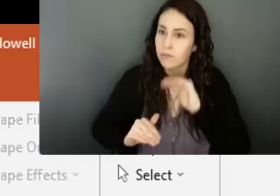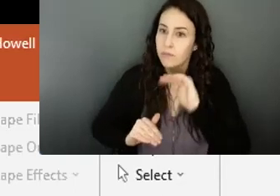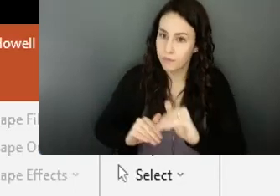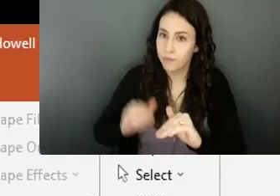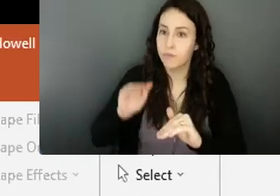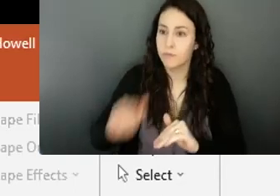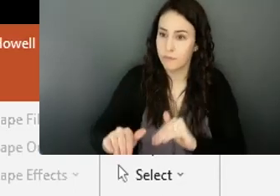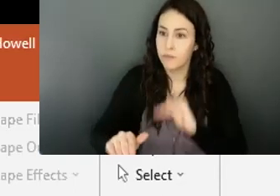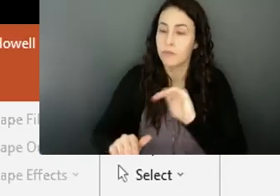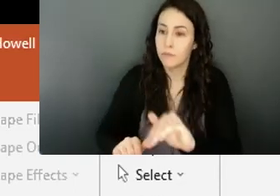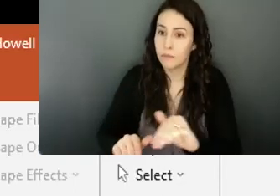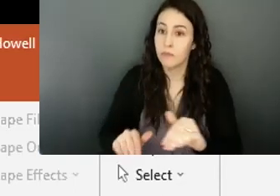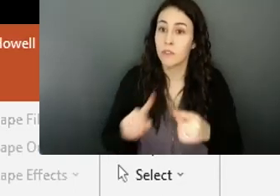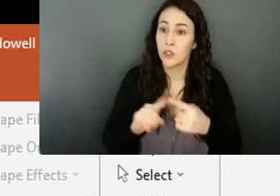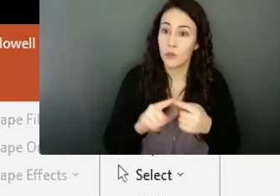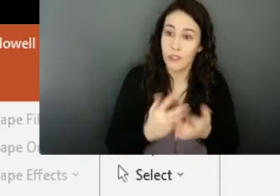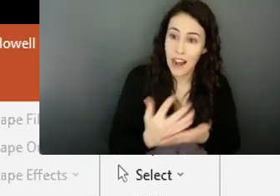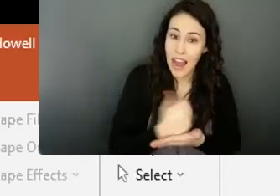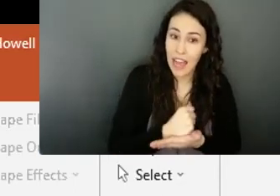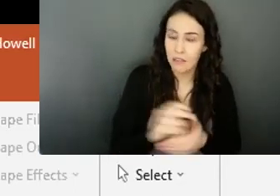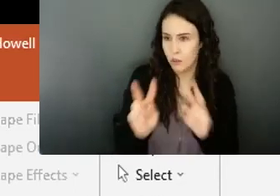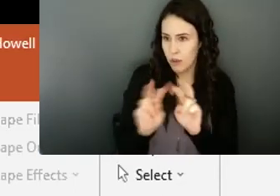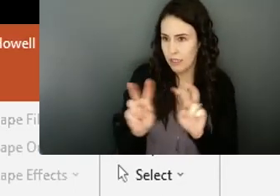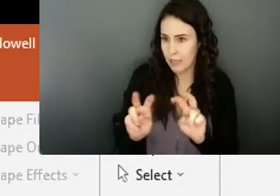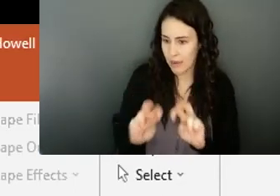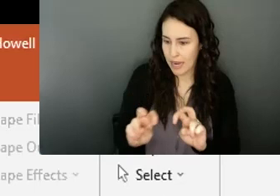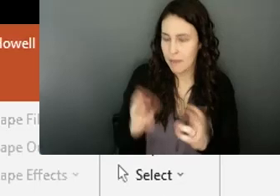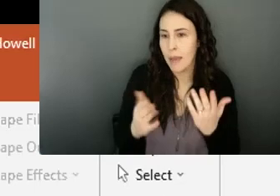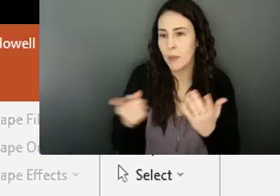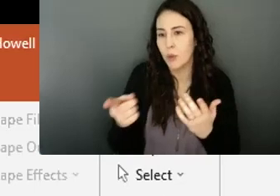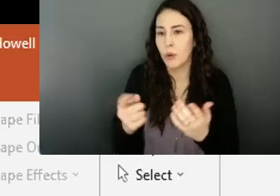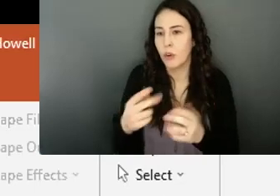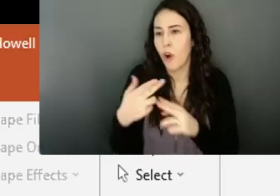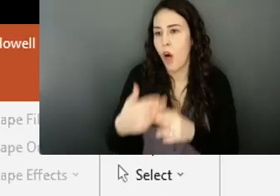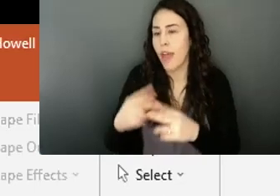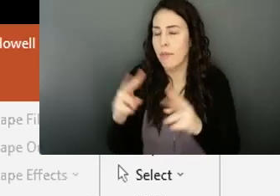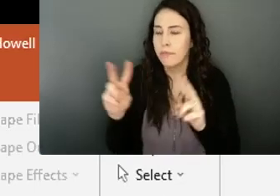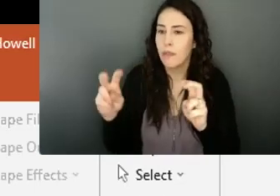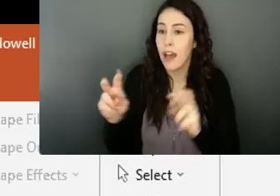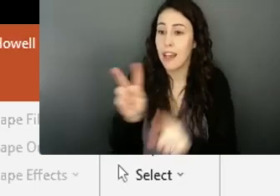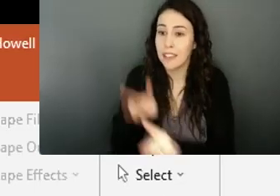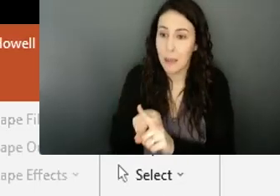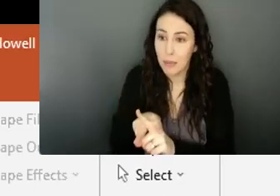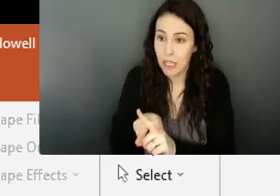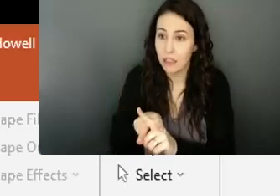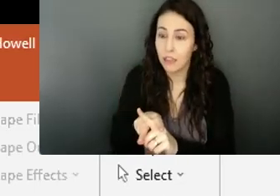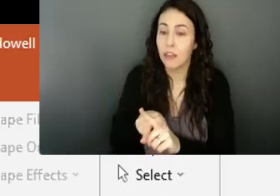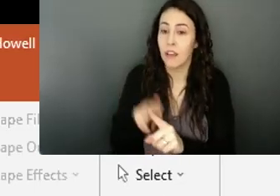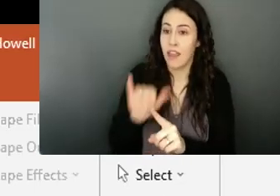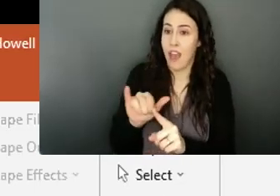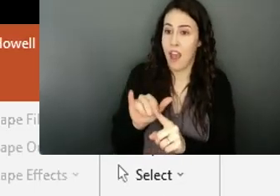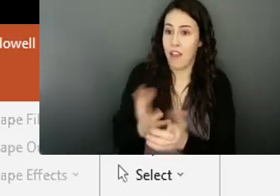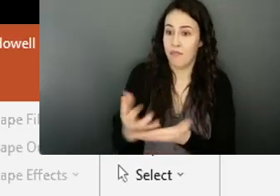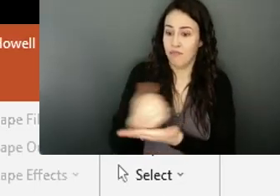to collect through assessments, you might call them assignments, and analysis of that evidence about